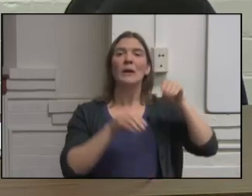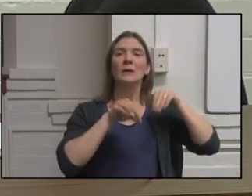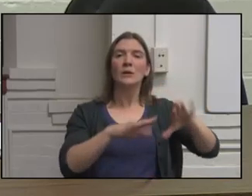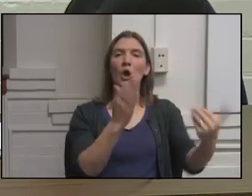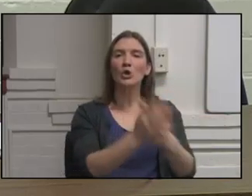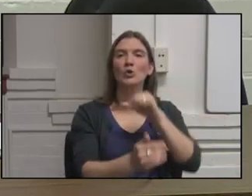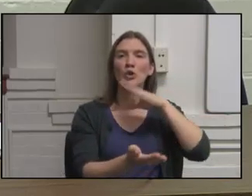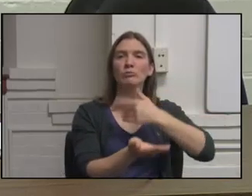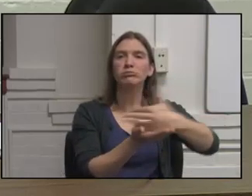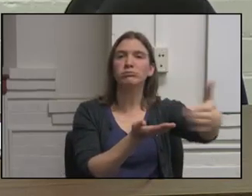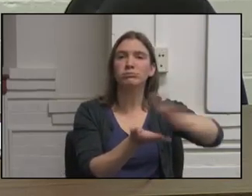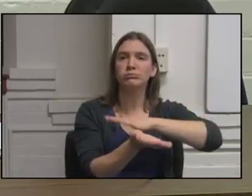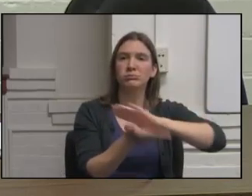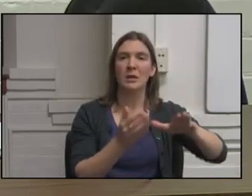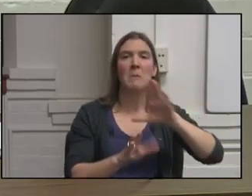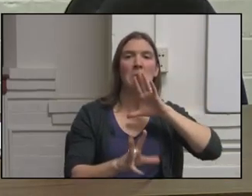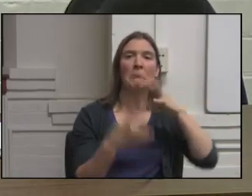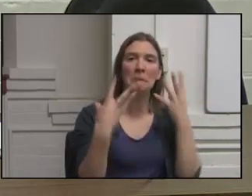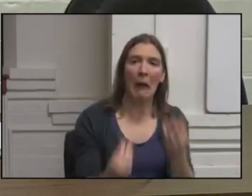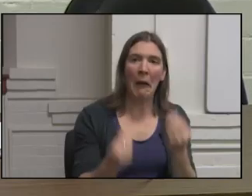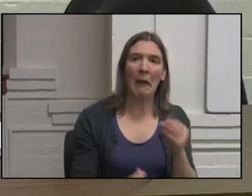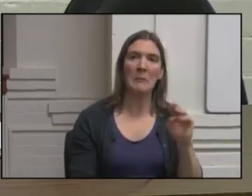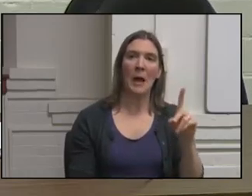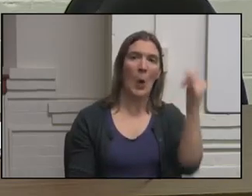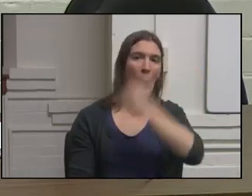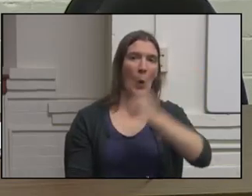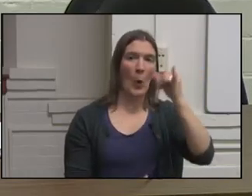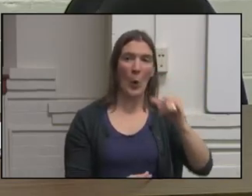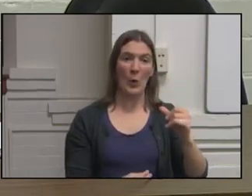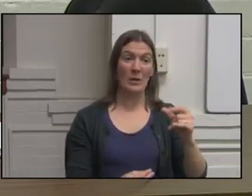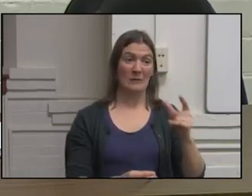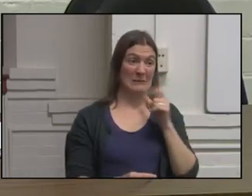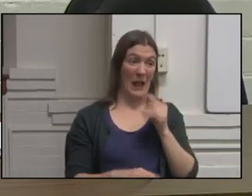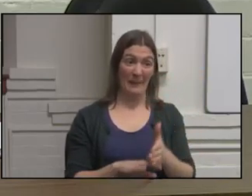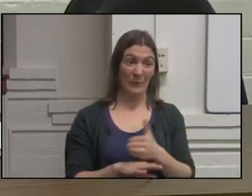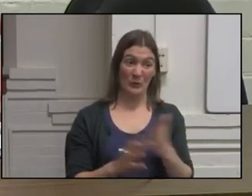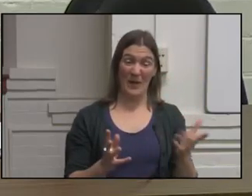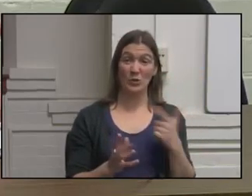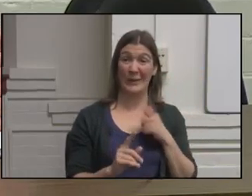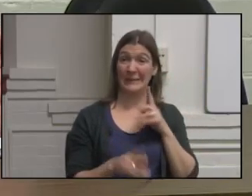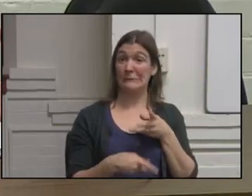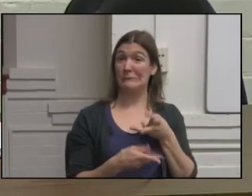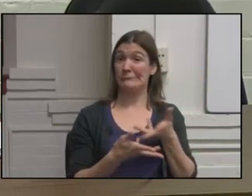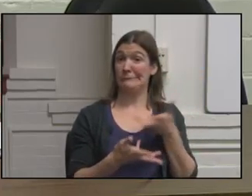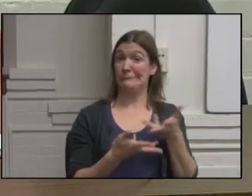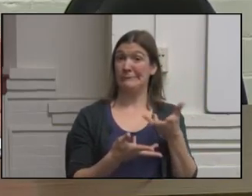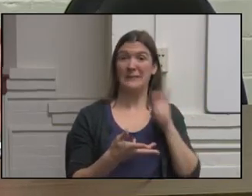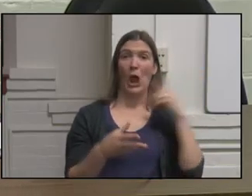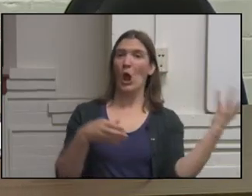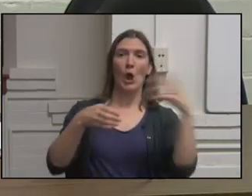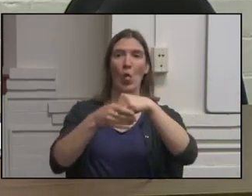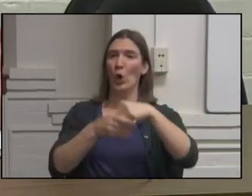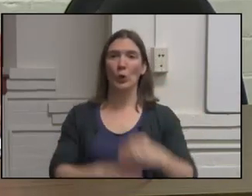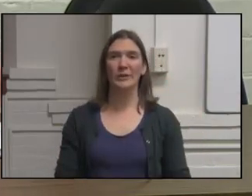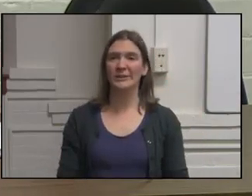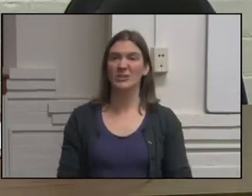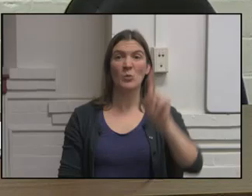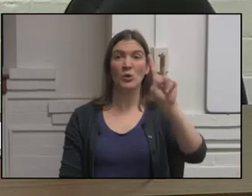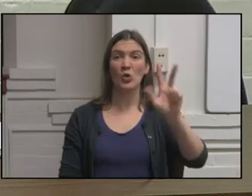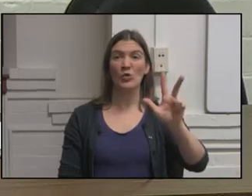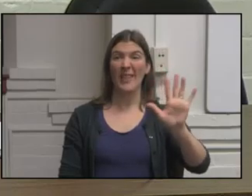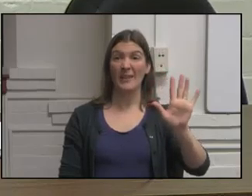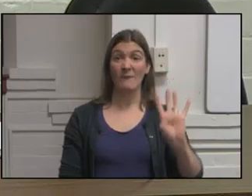year. They're very muddy right now. They're kind of an unimproved road, and they don't really wrap those into these funding